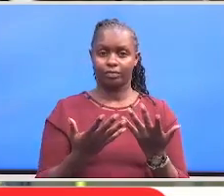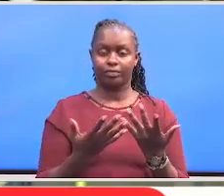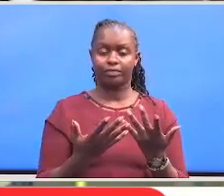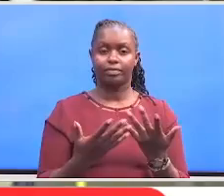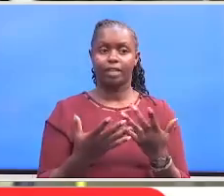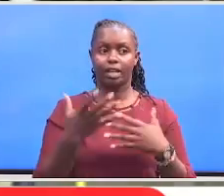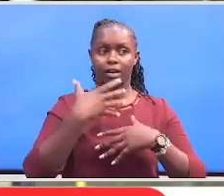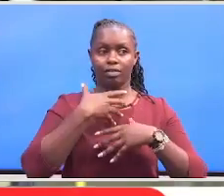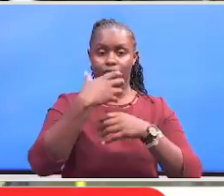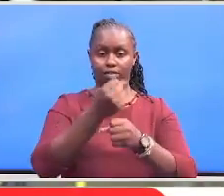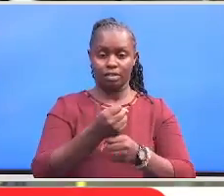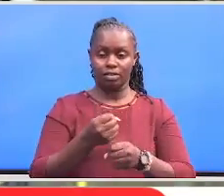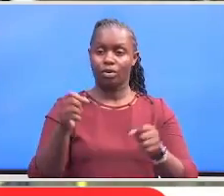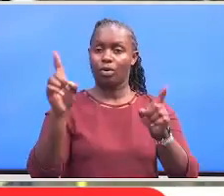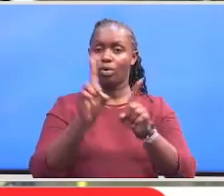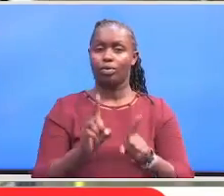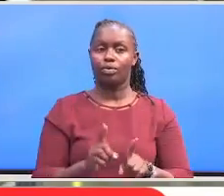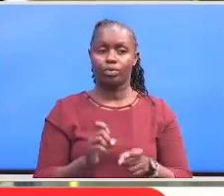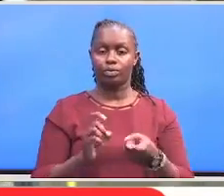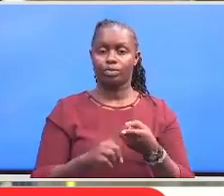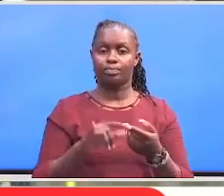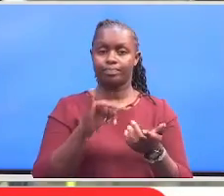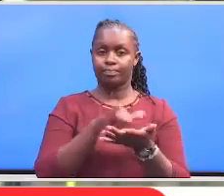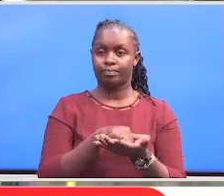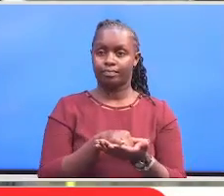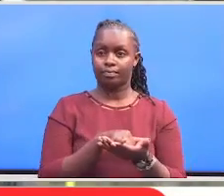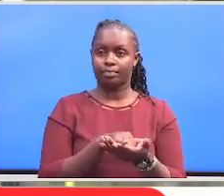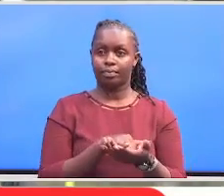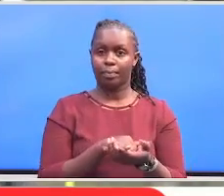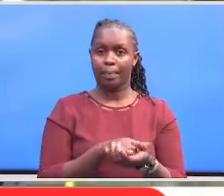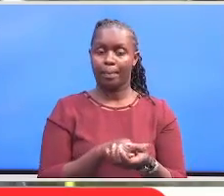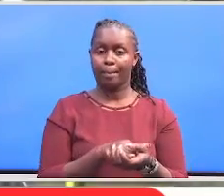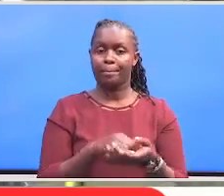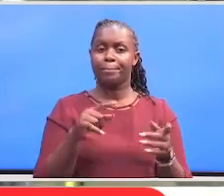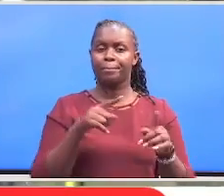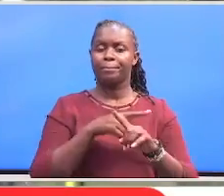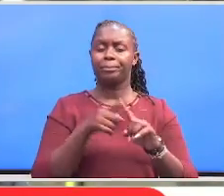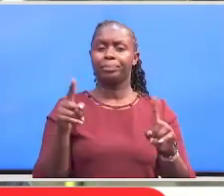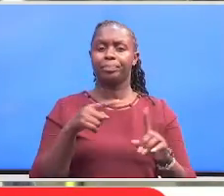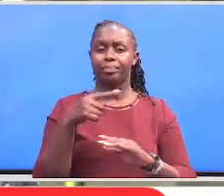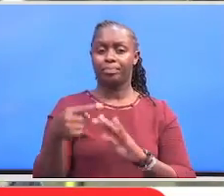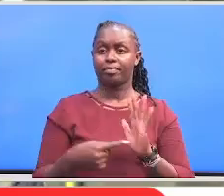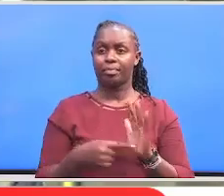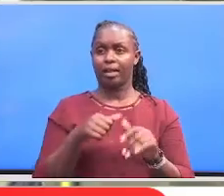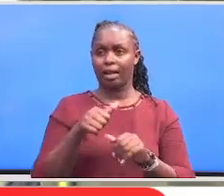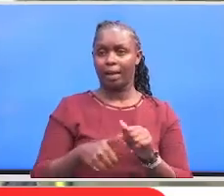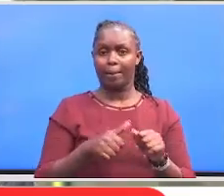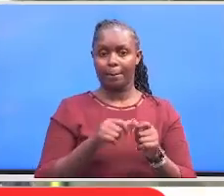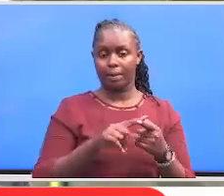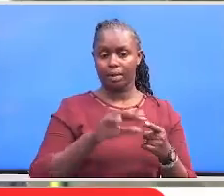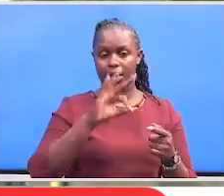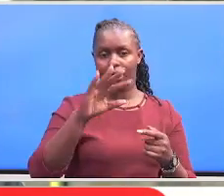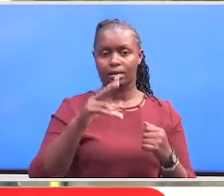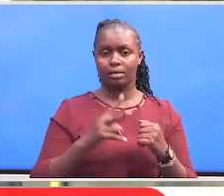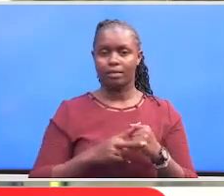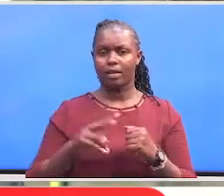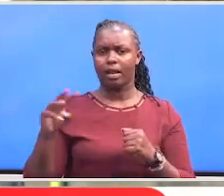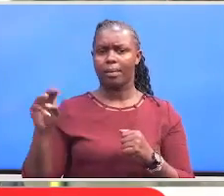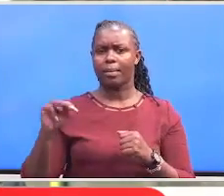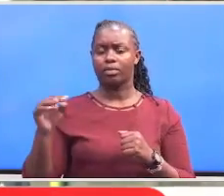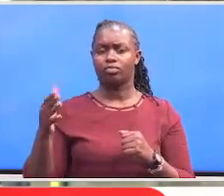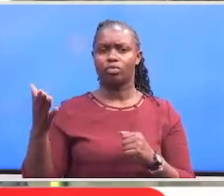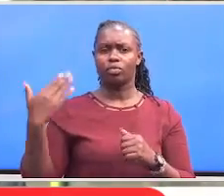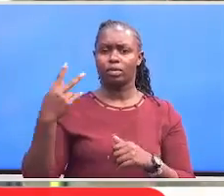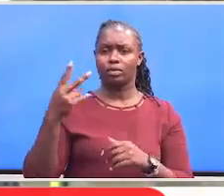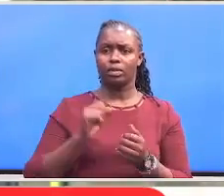all those people above the age of 10 onwards walikuwa around 37 million back in 2019, which means